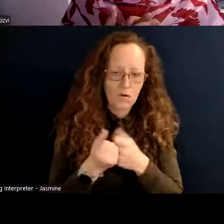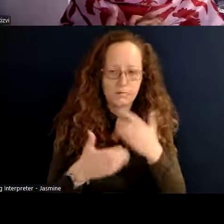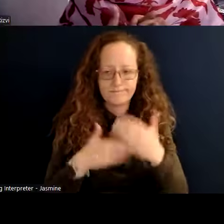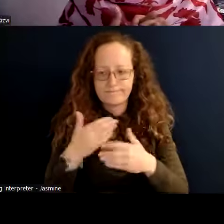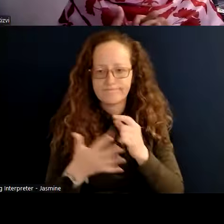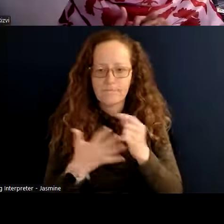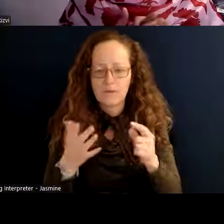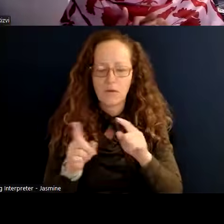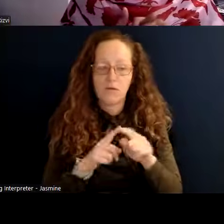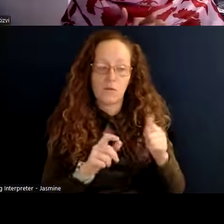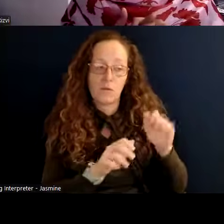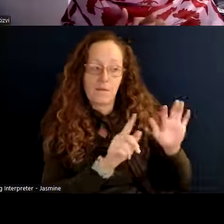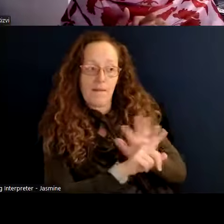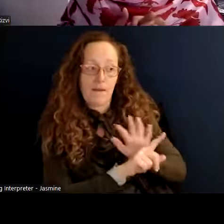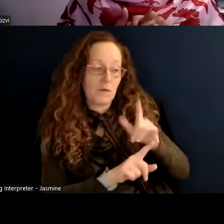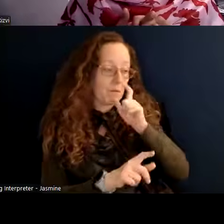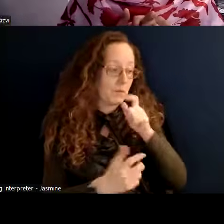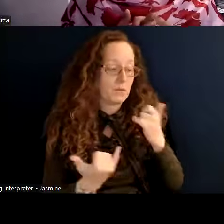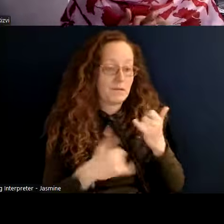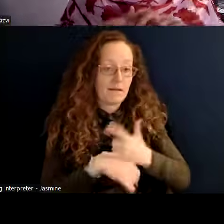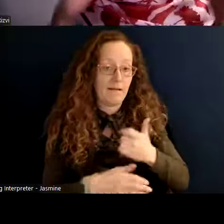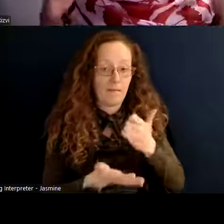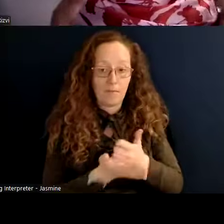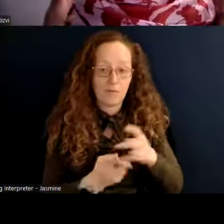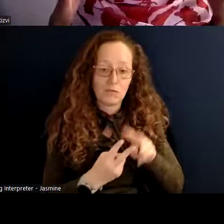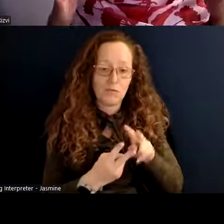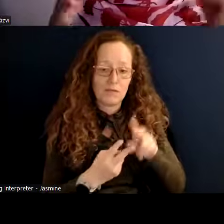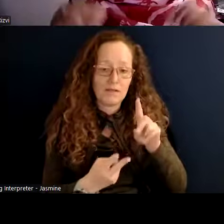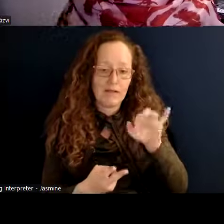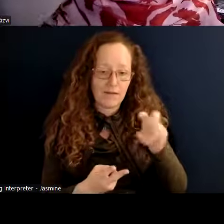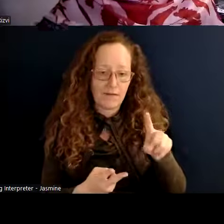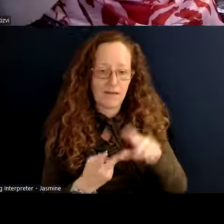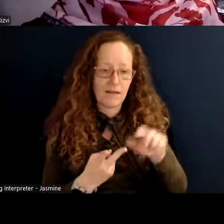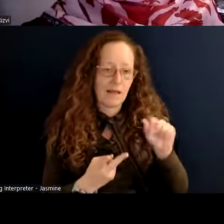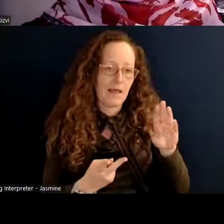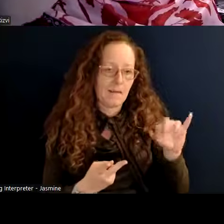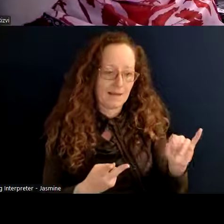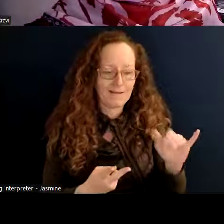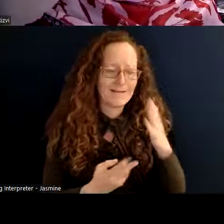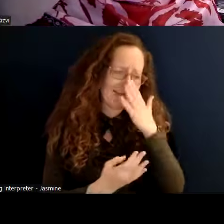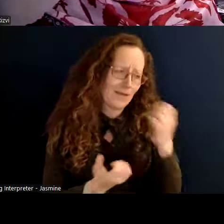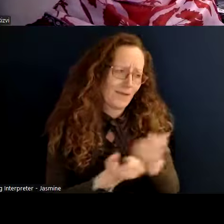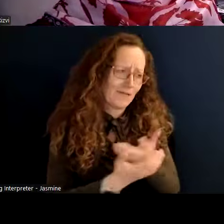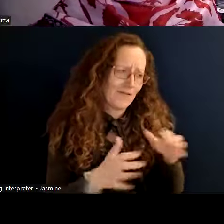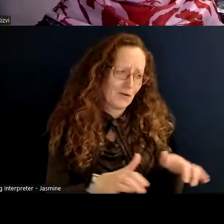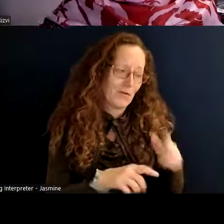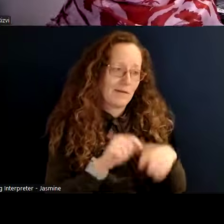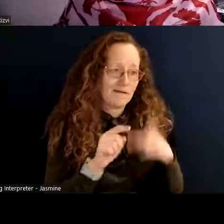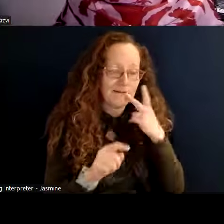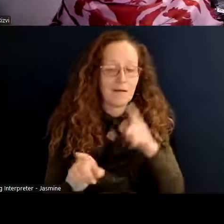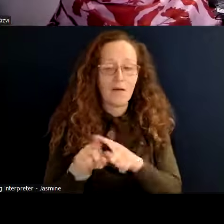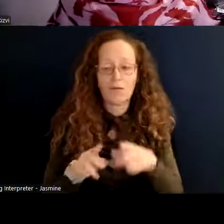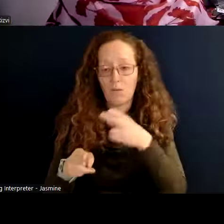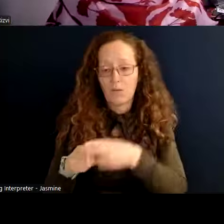acknowledge both David DeVore and Abby Mason. Thank you for everything that you're doing that we can't see. Additionally, I wanted to acknowledge both Jasmine